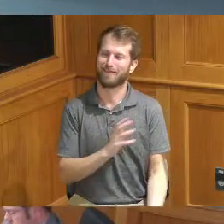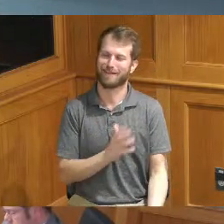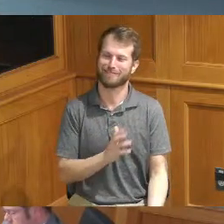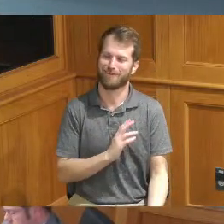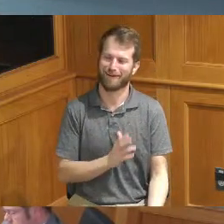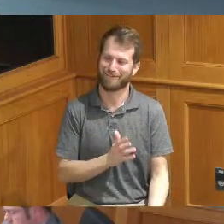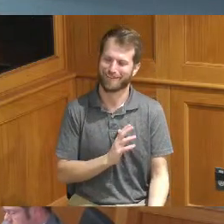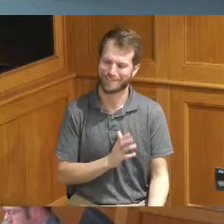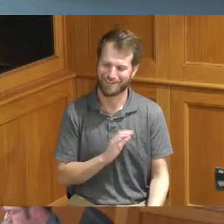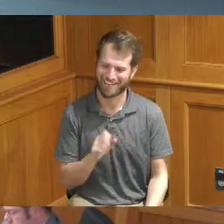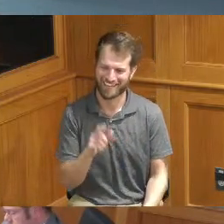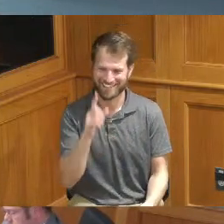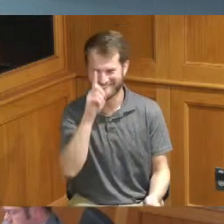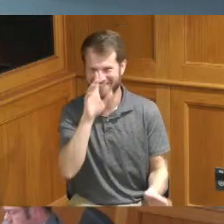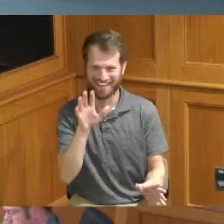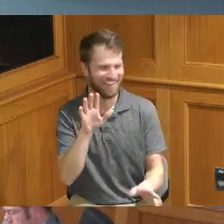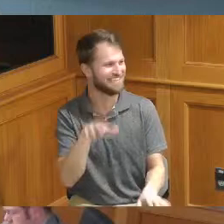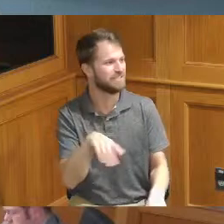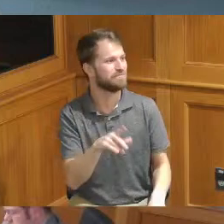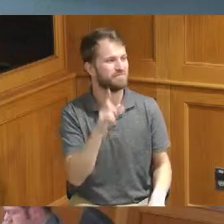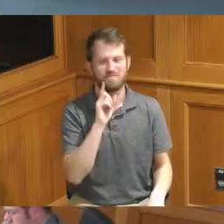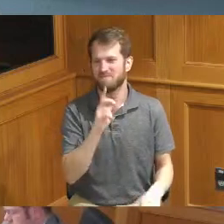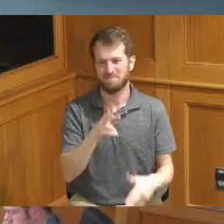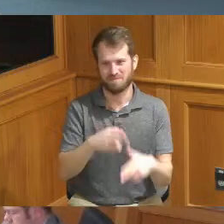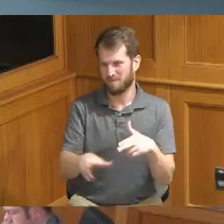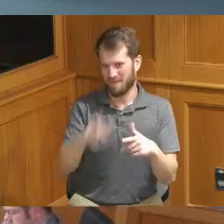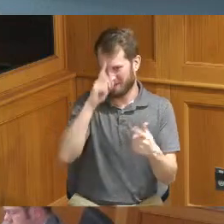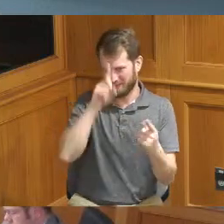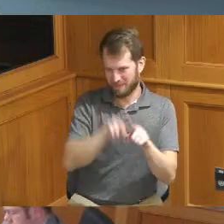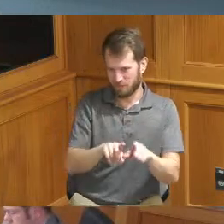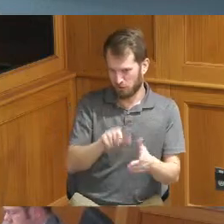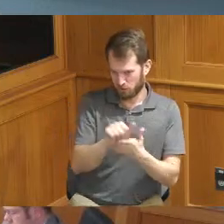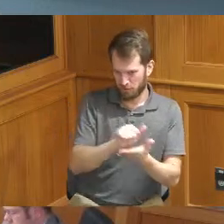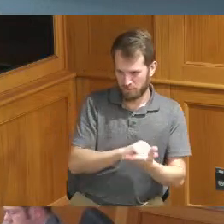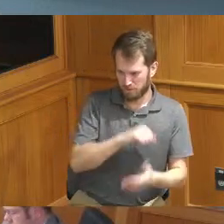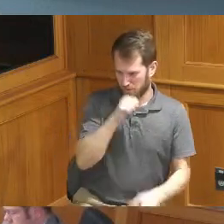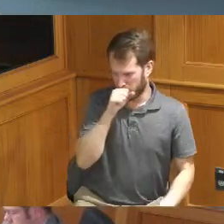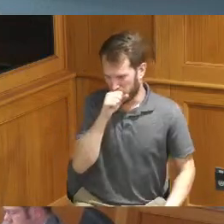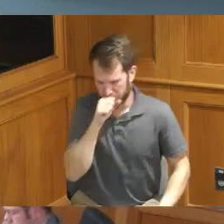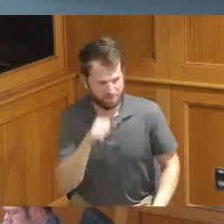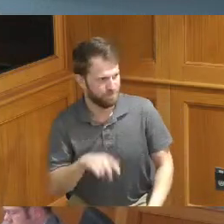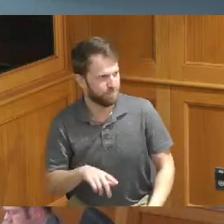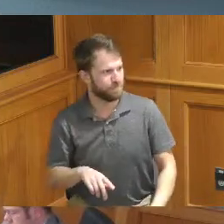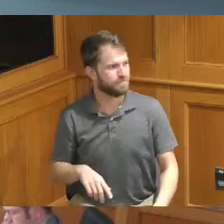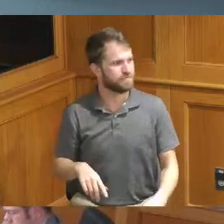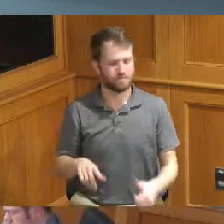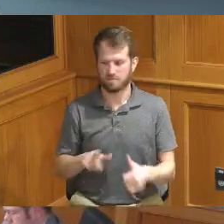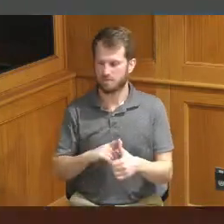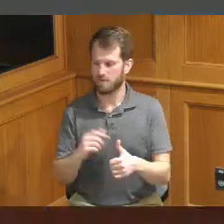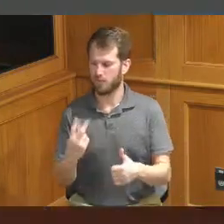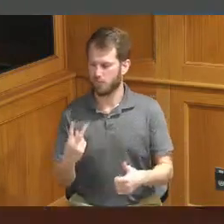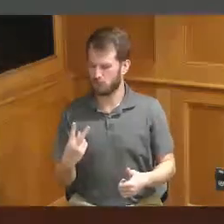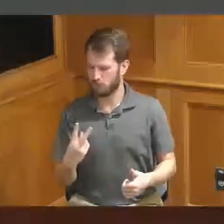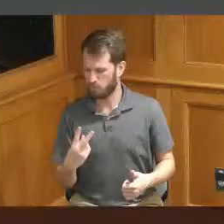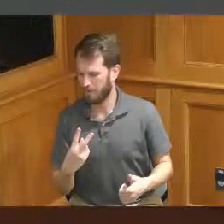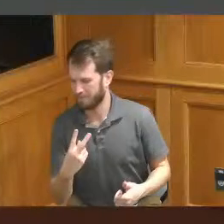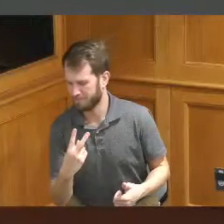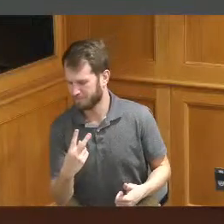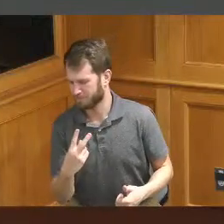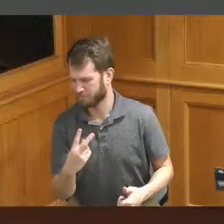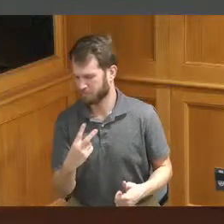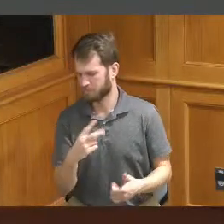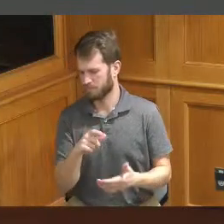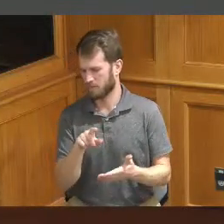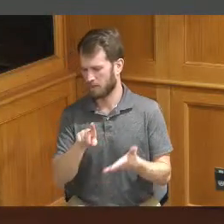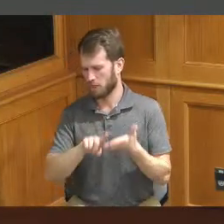right. All right, Mr. These very Mr. quickly. Ludo. Consent agenda. Consent agenda, Commissioners, item 12 is the auditor's